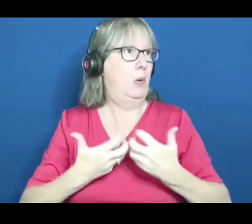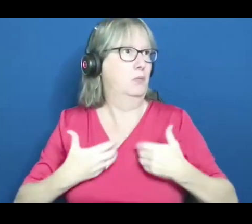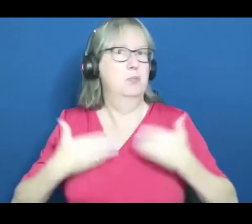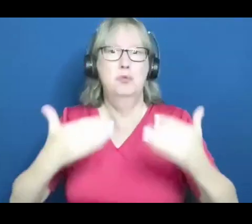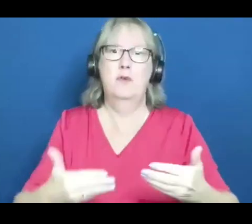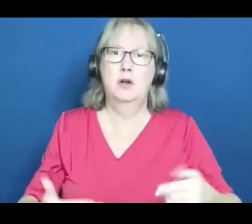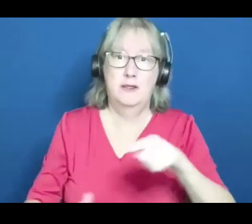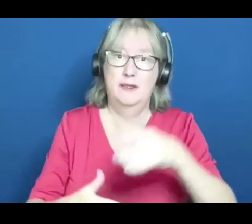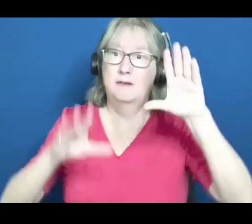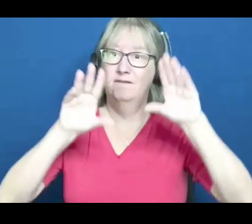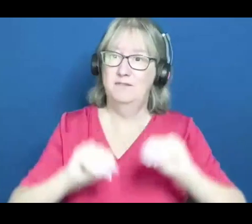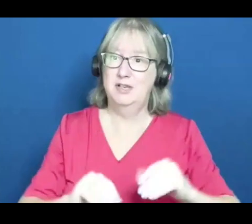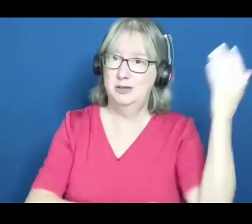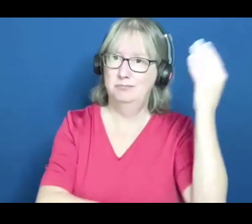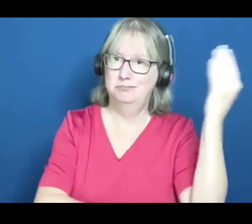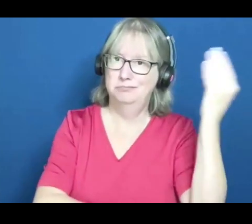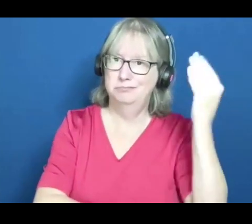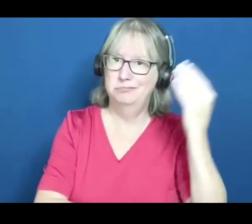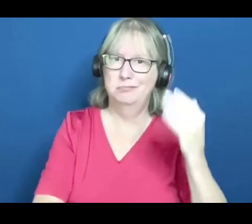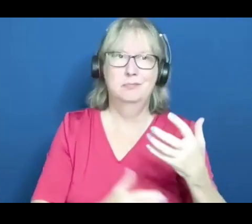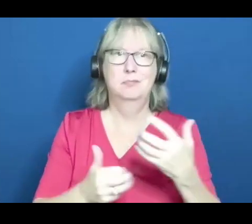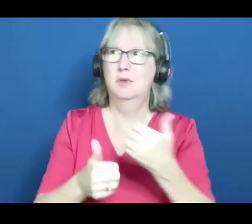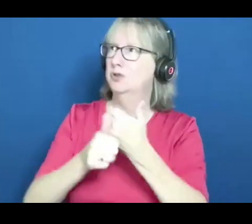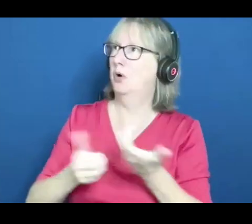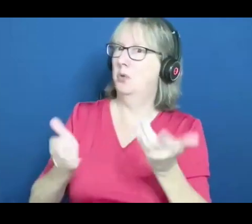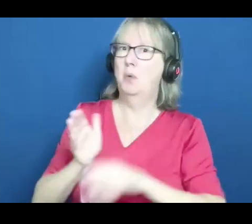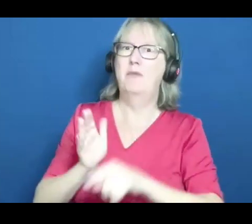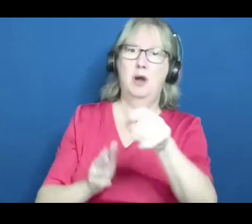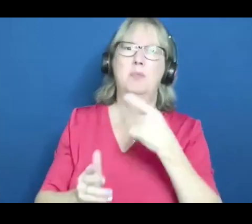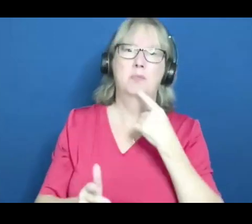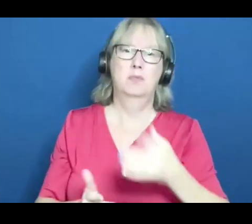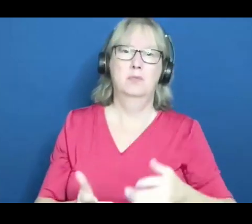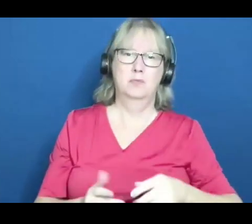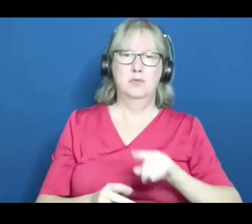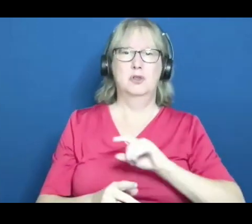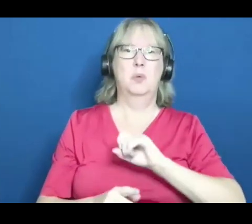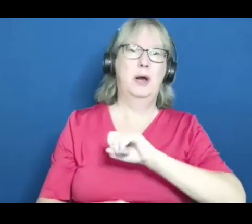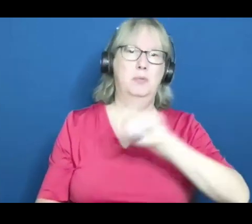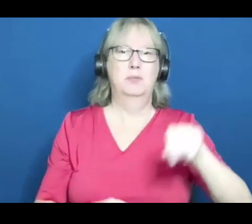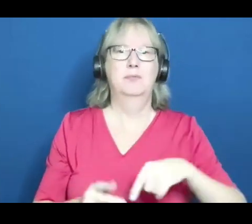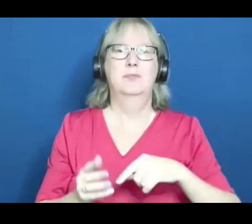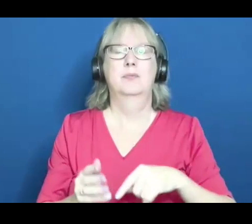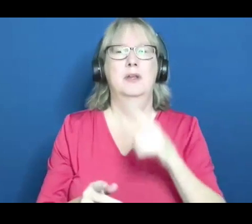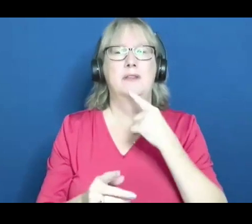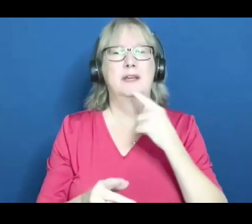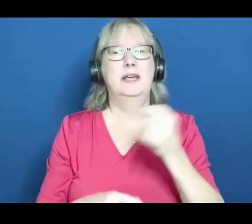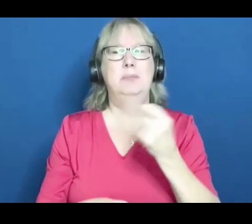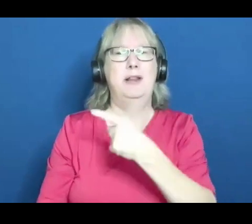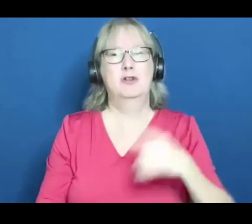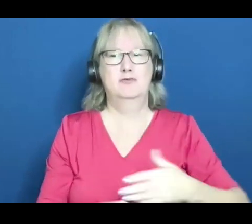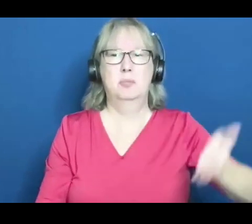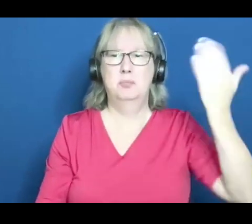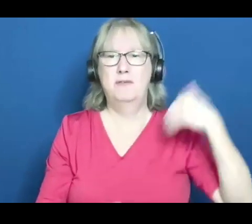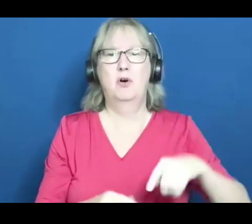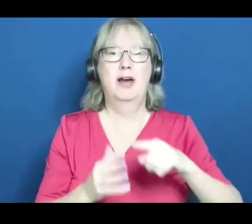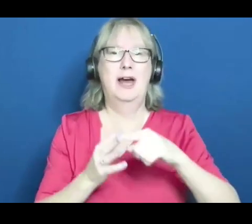this webinar finishes. From a support point of view, I'll just hark back to the enablement at posturite.co.uk inbox,